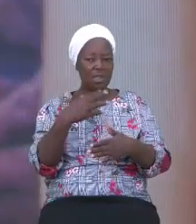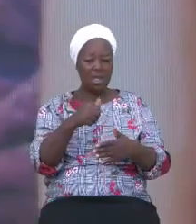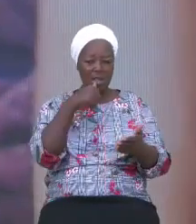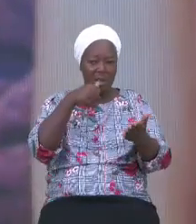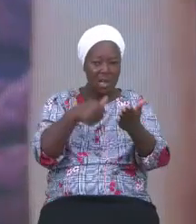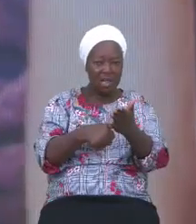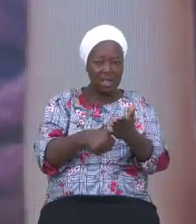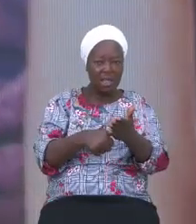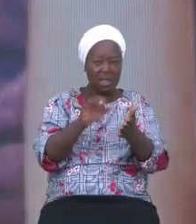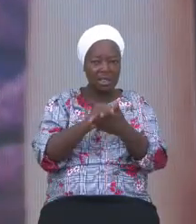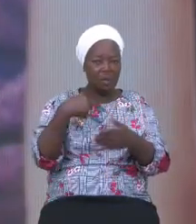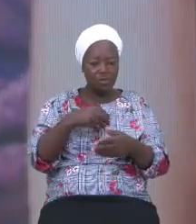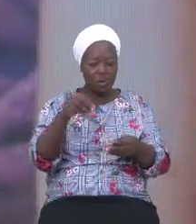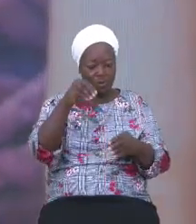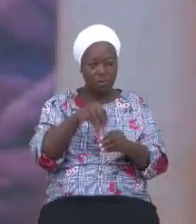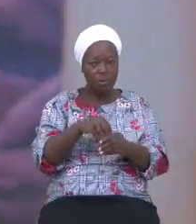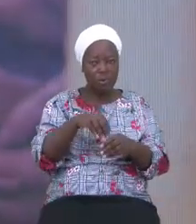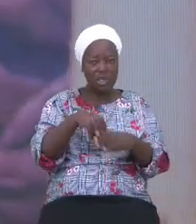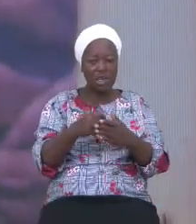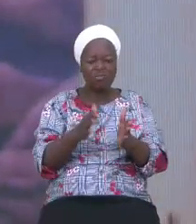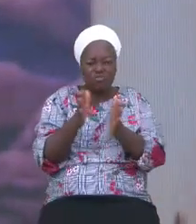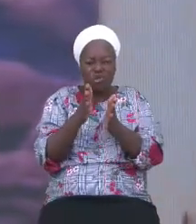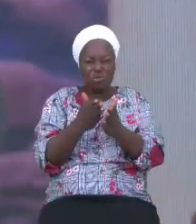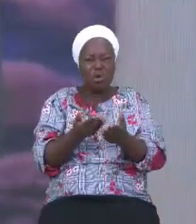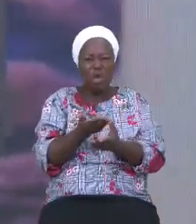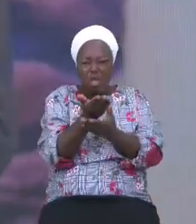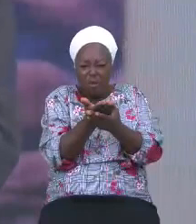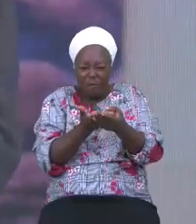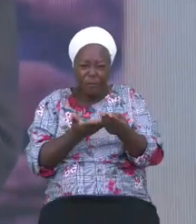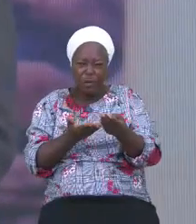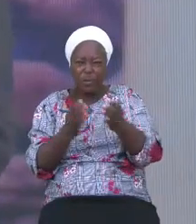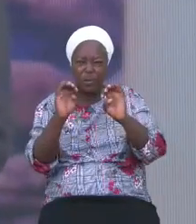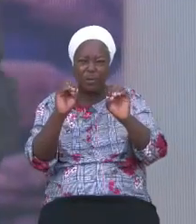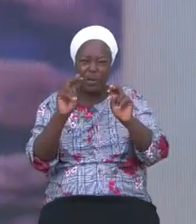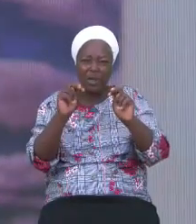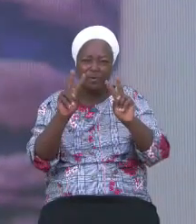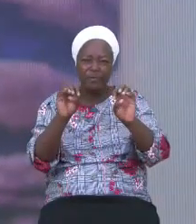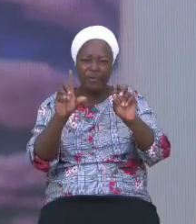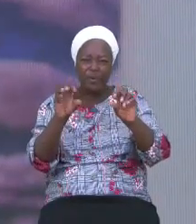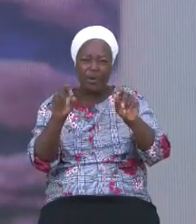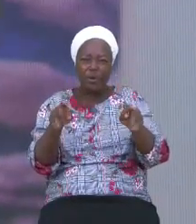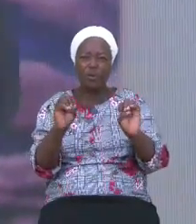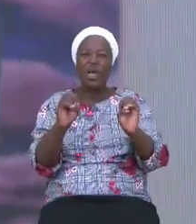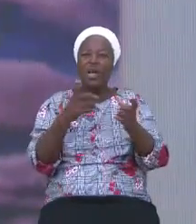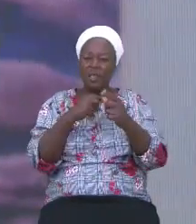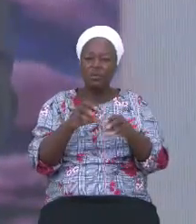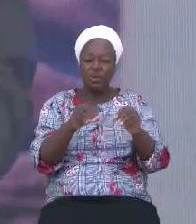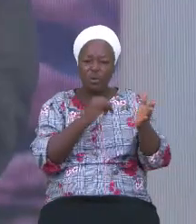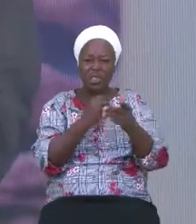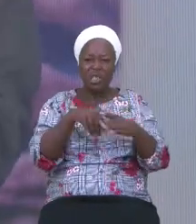that we put in a small envelope, and we put that envelope in a